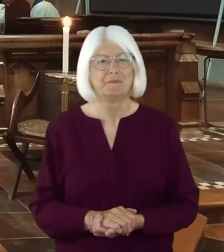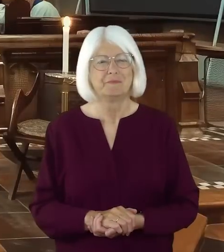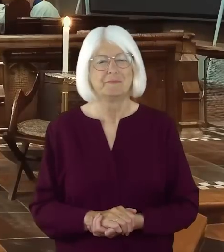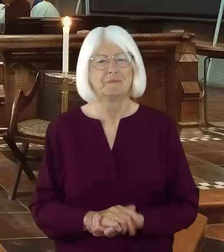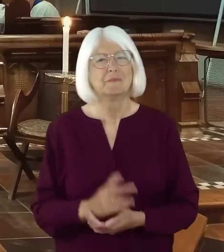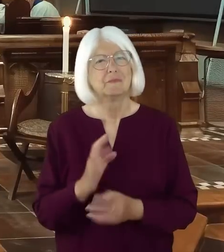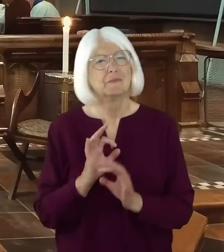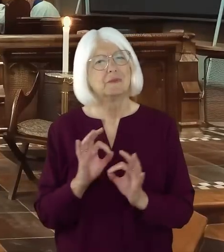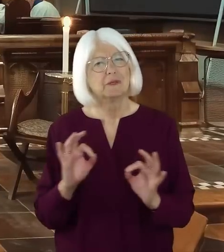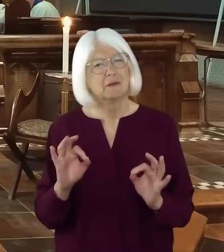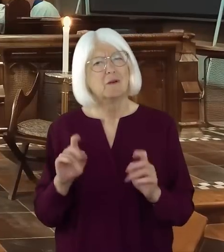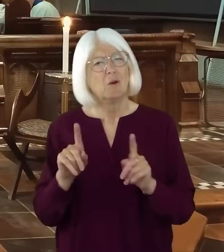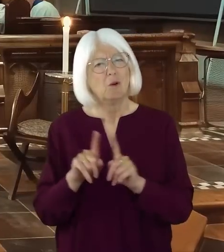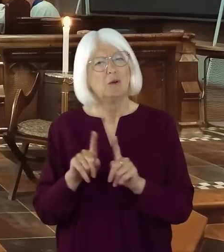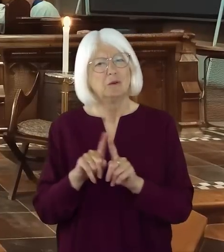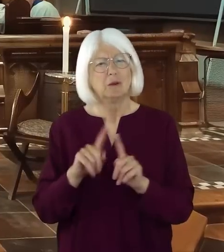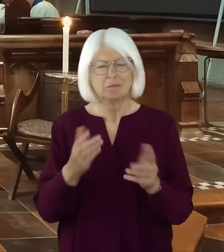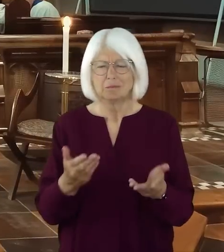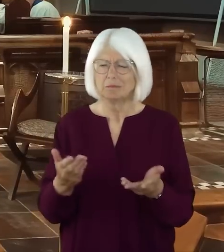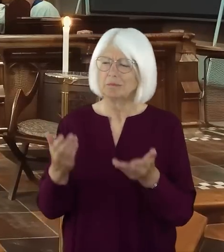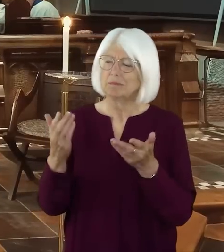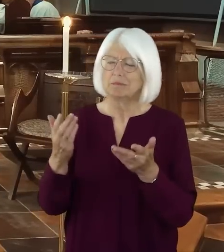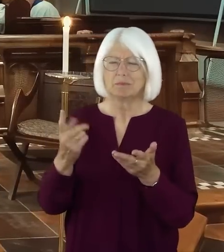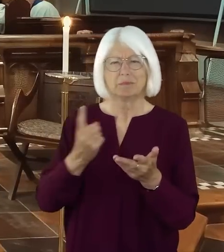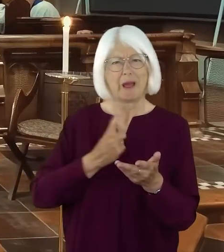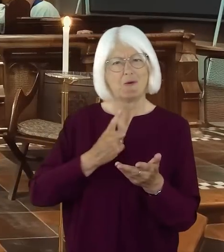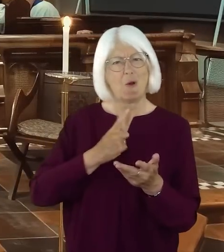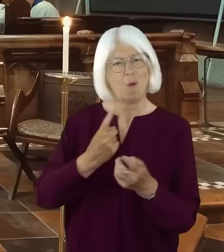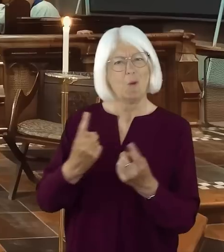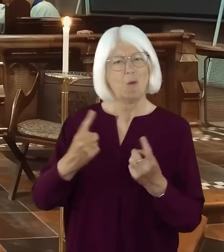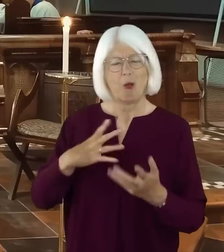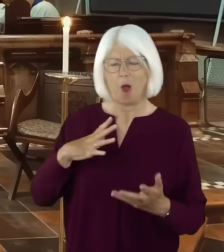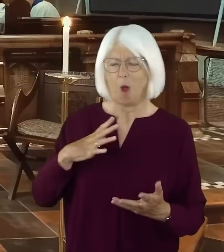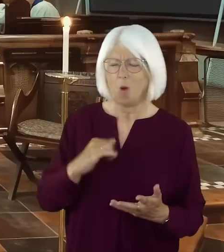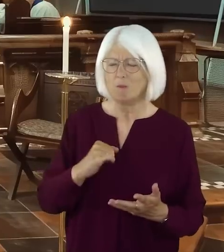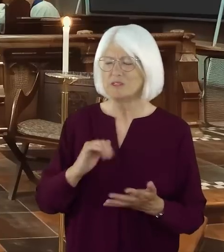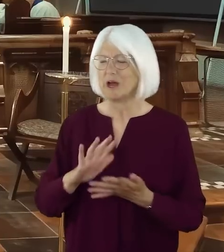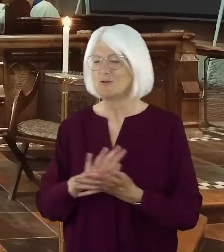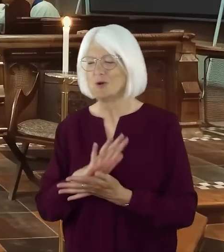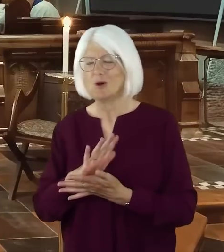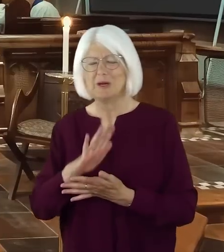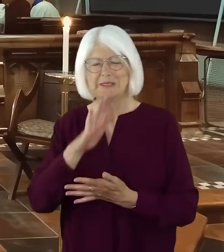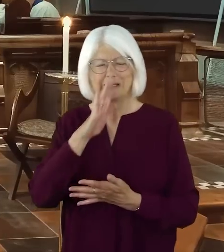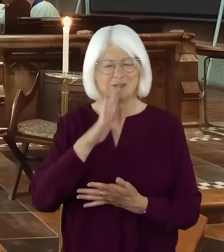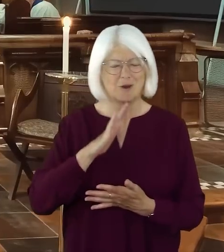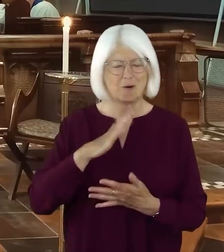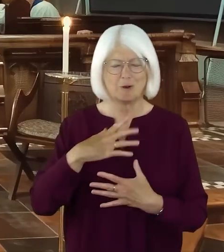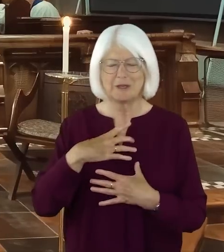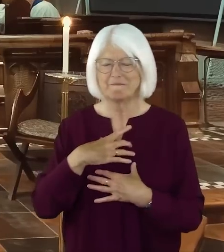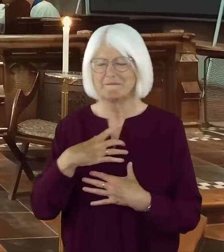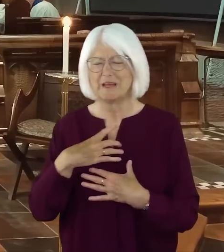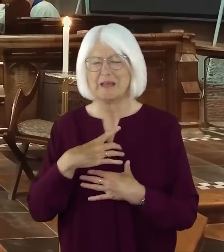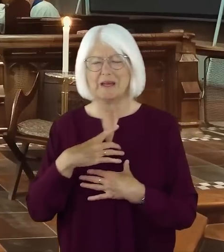Let us, in a moment of stillness, also place before God our own hopes and joys, our sorrows and our